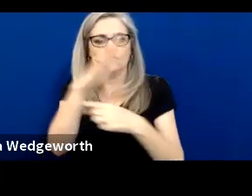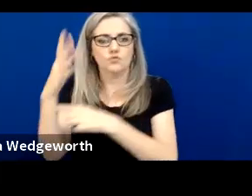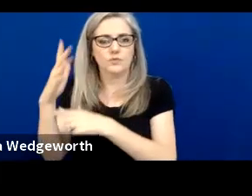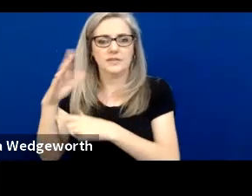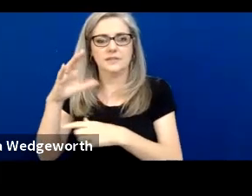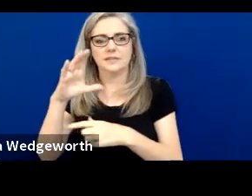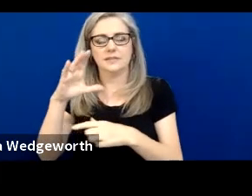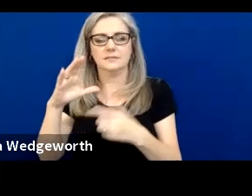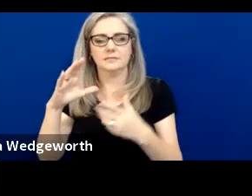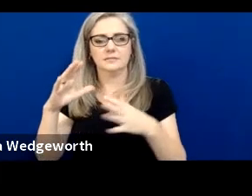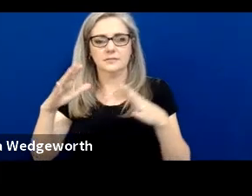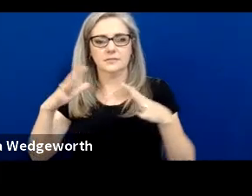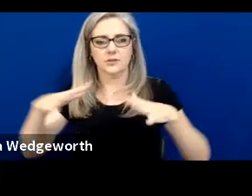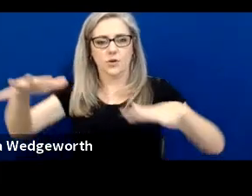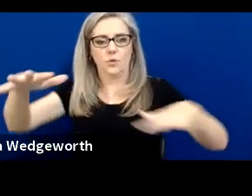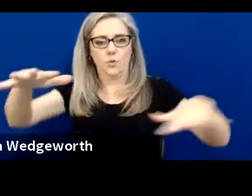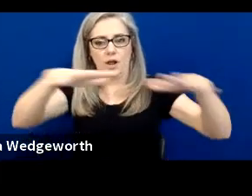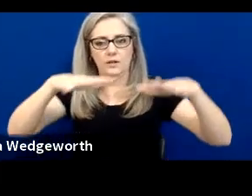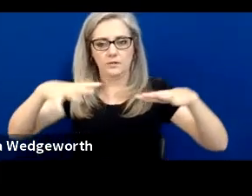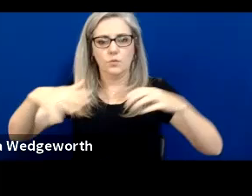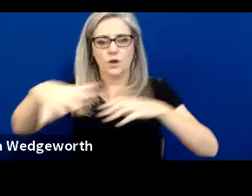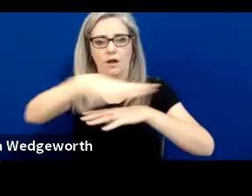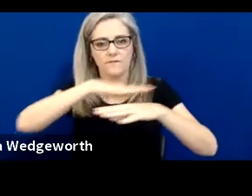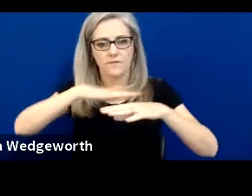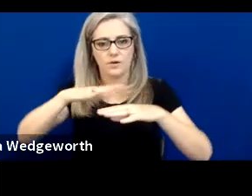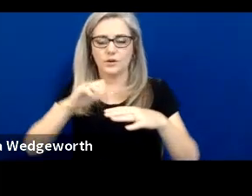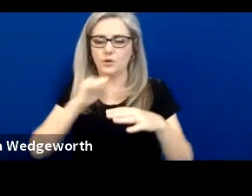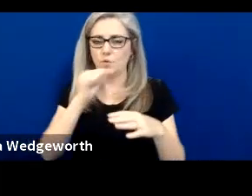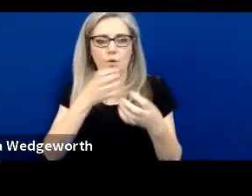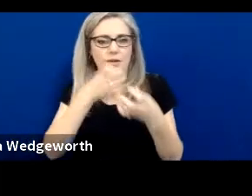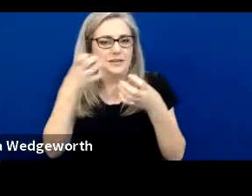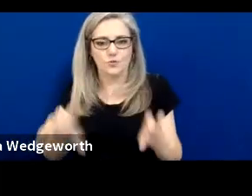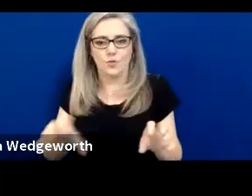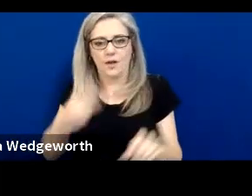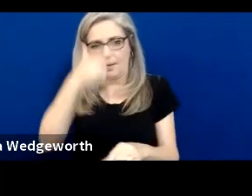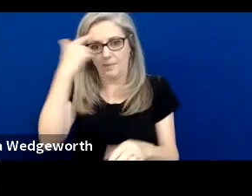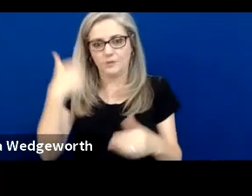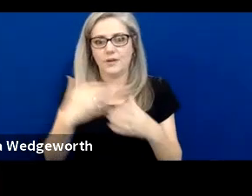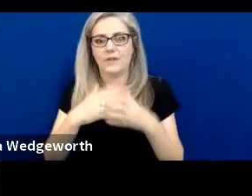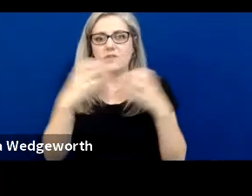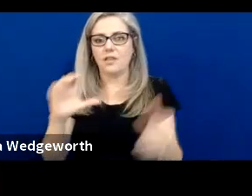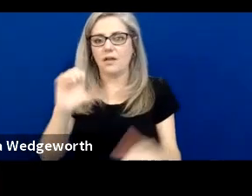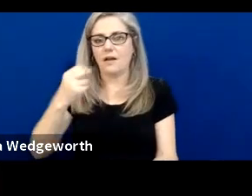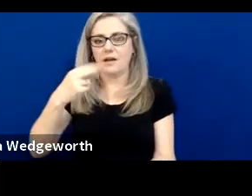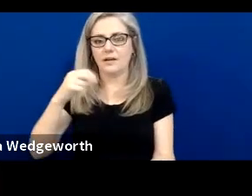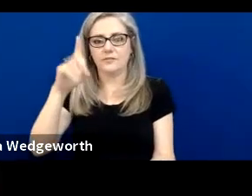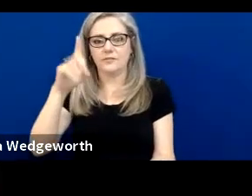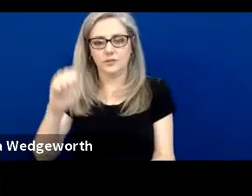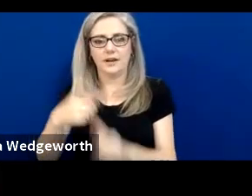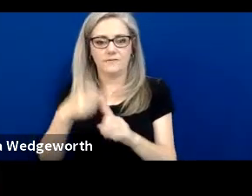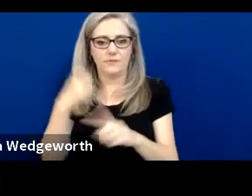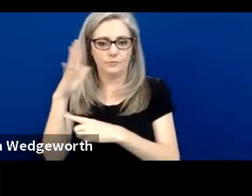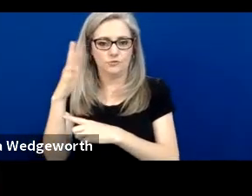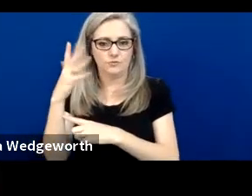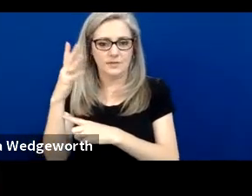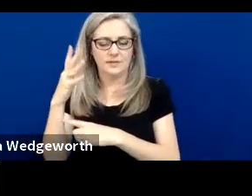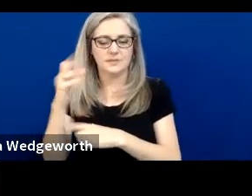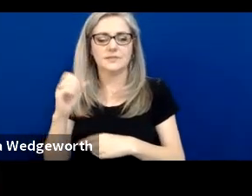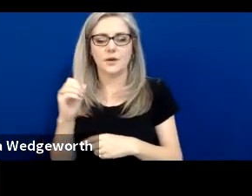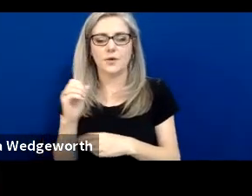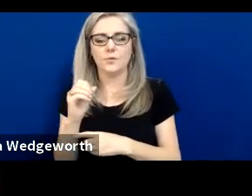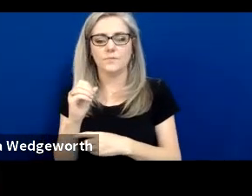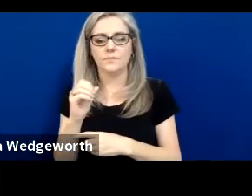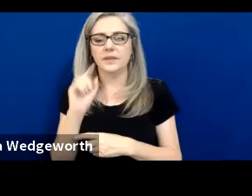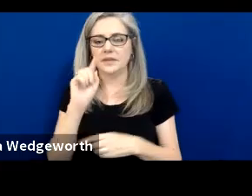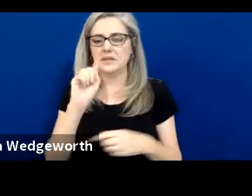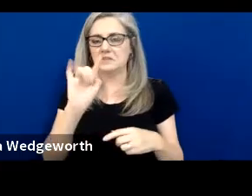too hot being out there because you'll have that nice shade from those post oaks. And so this would be option 1.